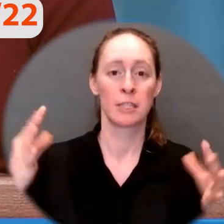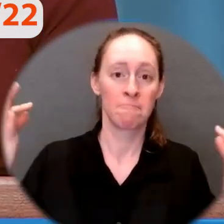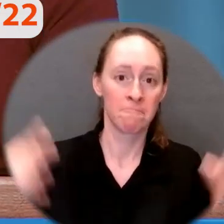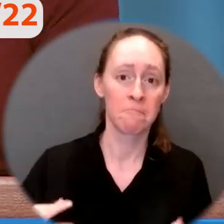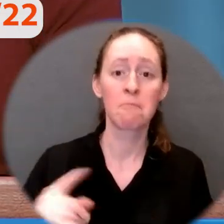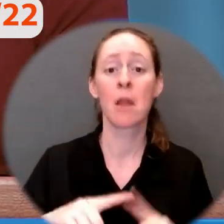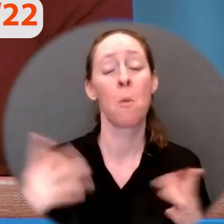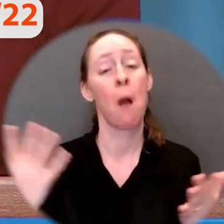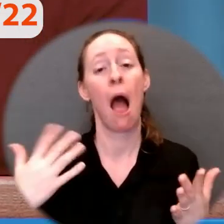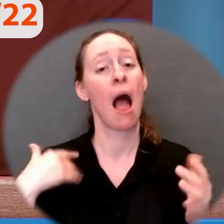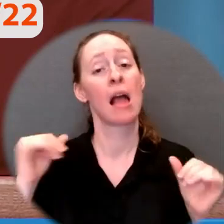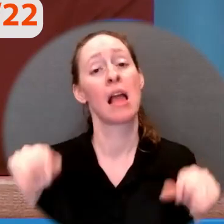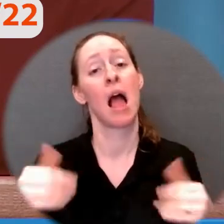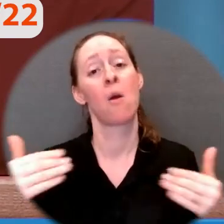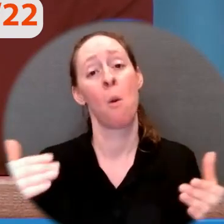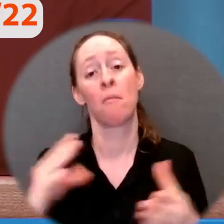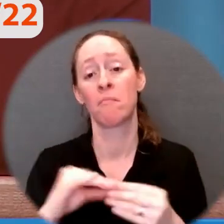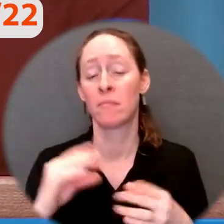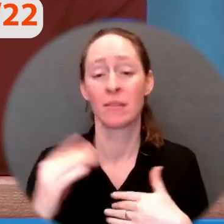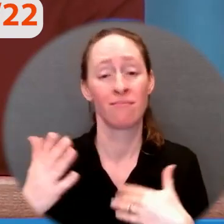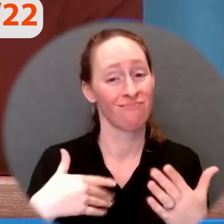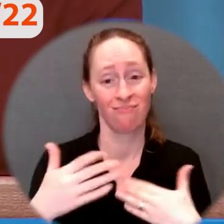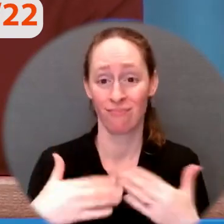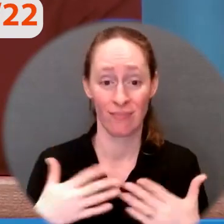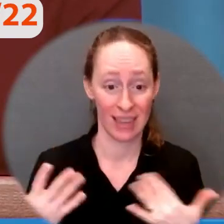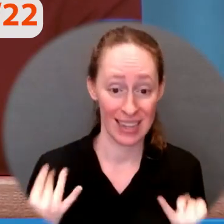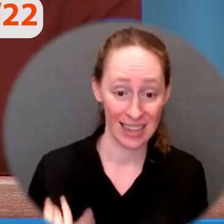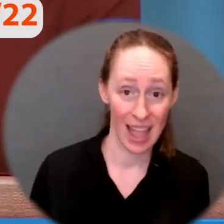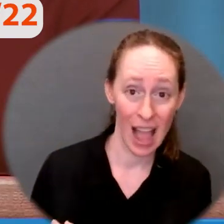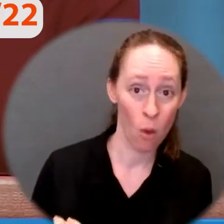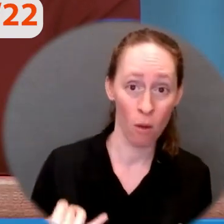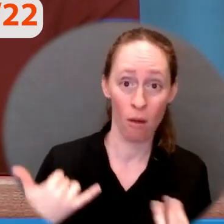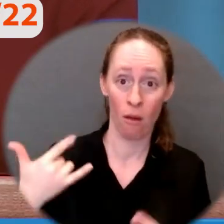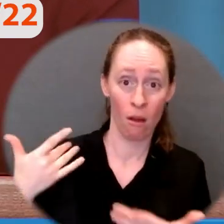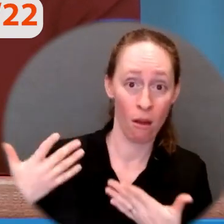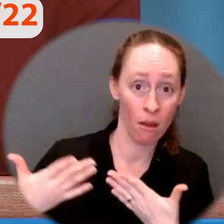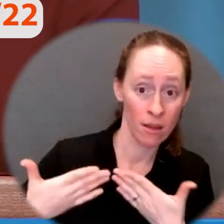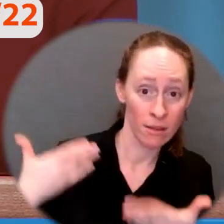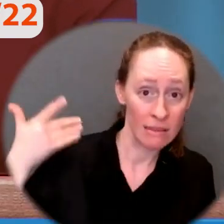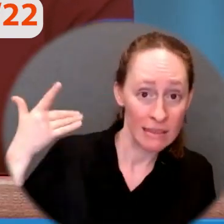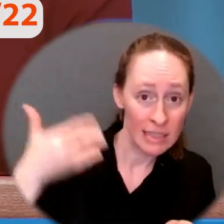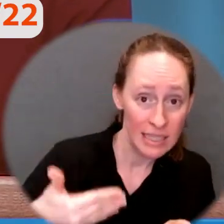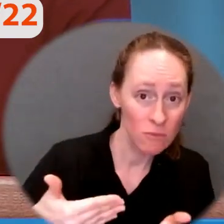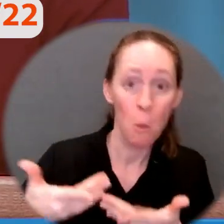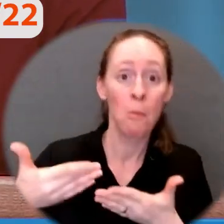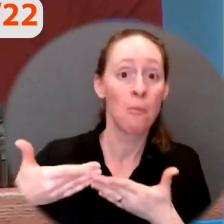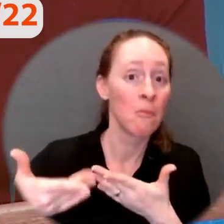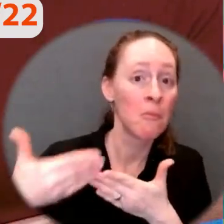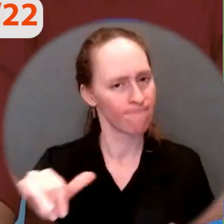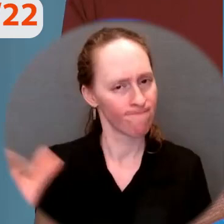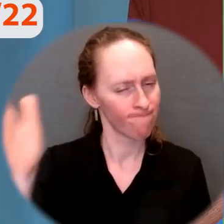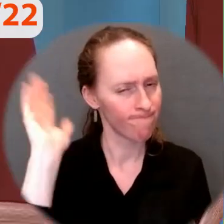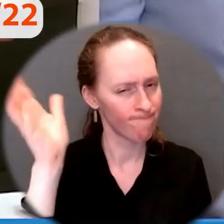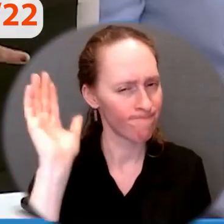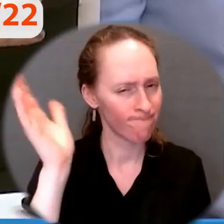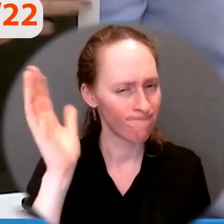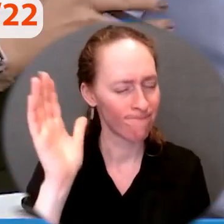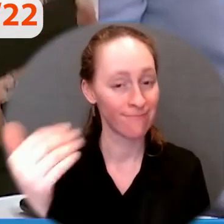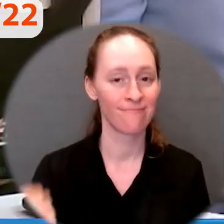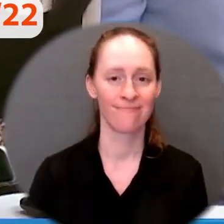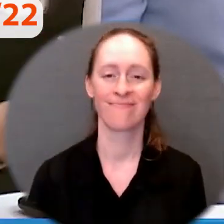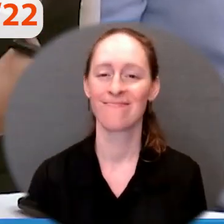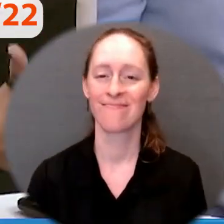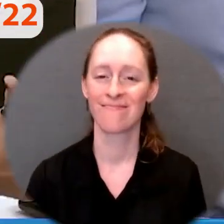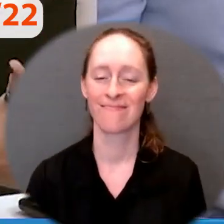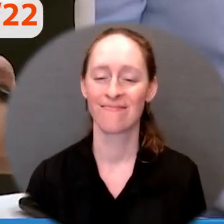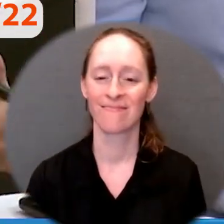is, it doesn't matter if it's the next 3 weeks or beyond, the president is going to continue to fight for this. Question to